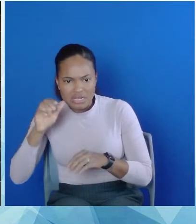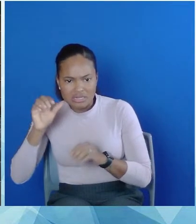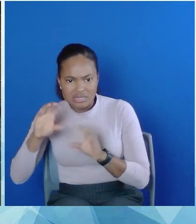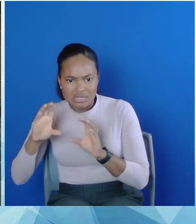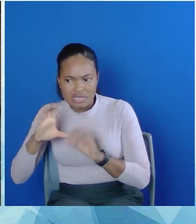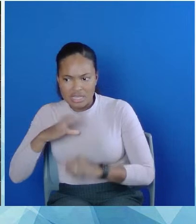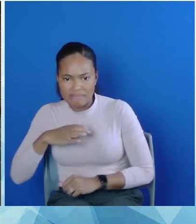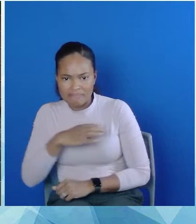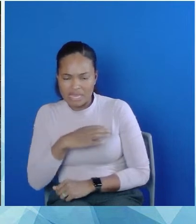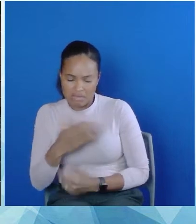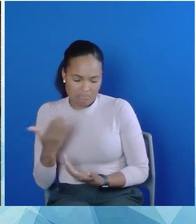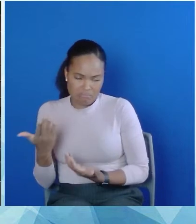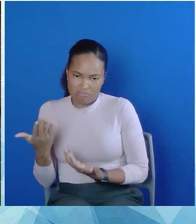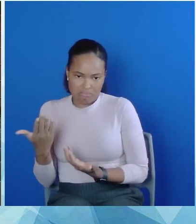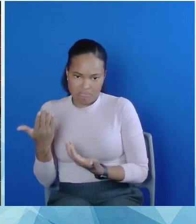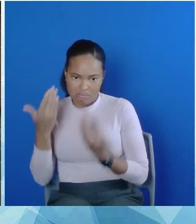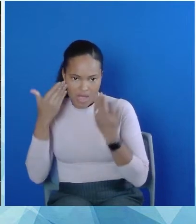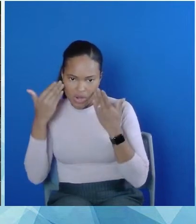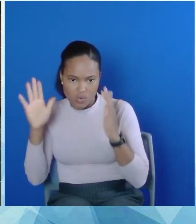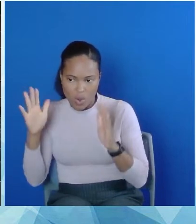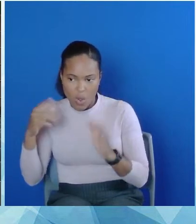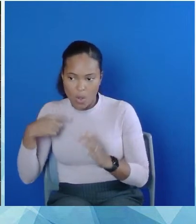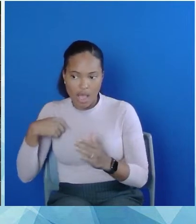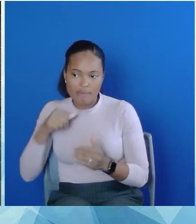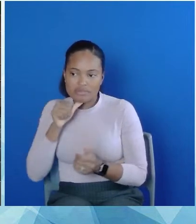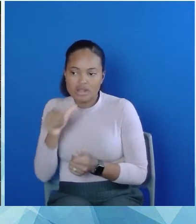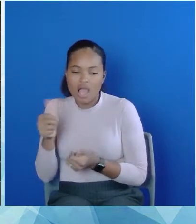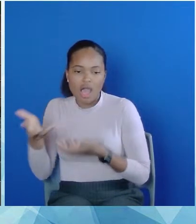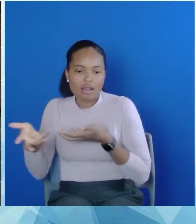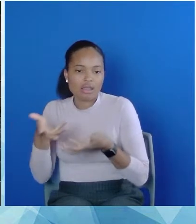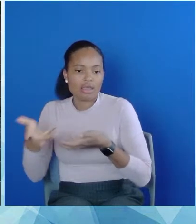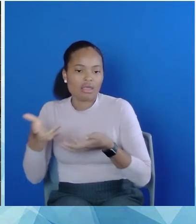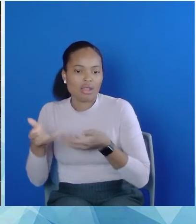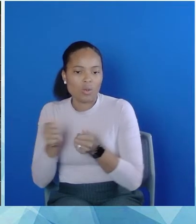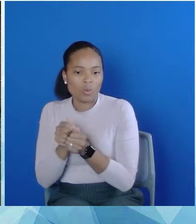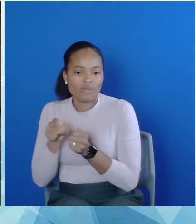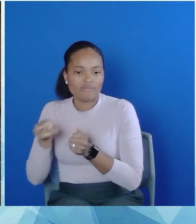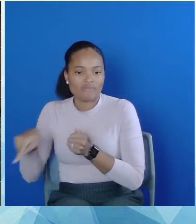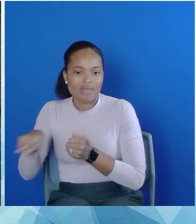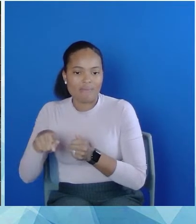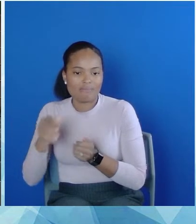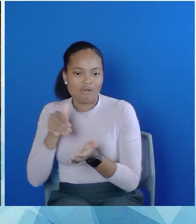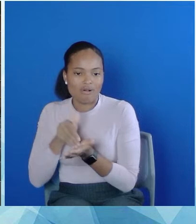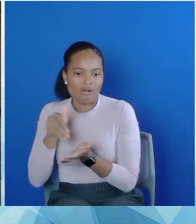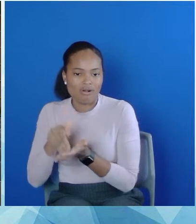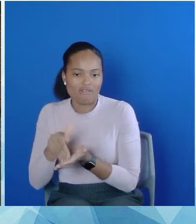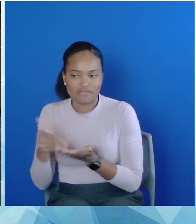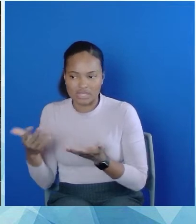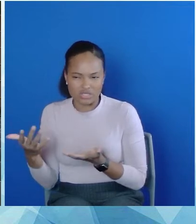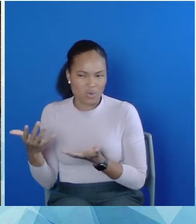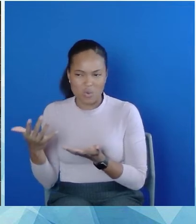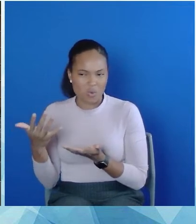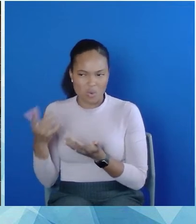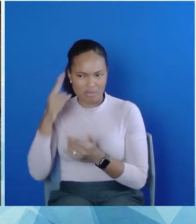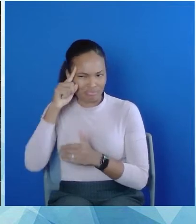had the opportunity to interact with them as frequently, so it's a little bit difficult to